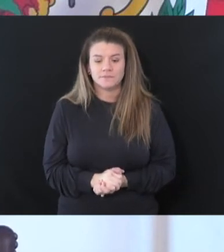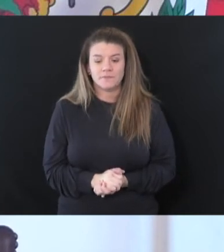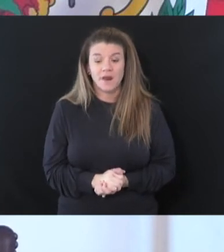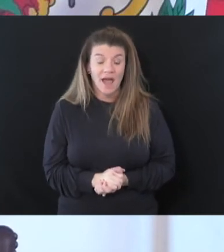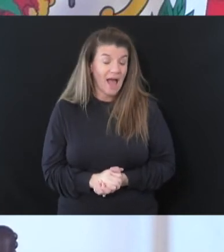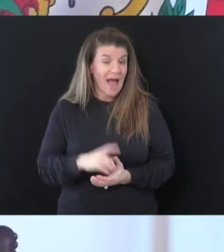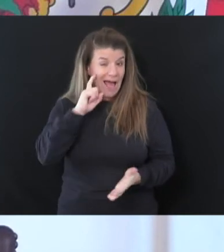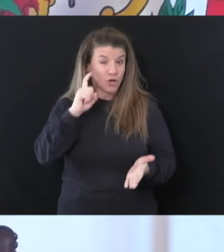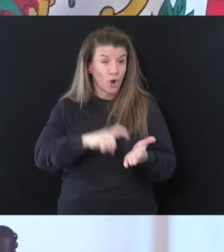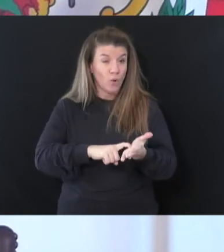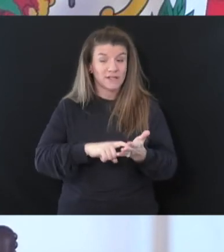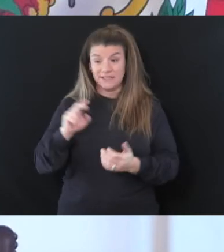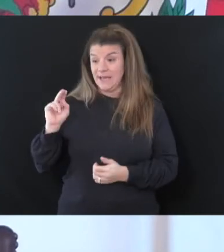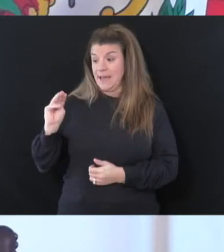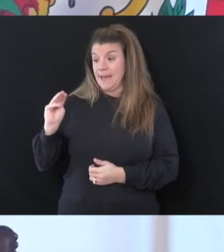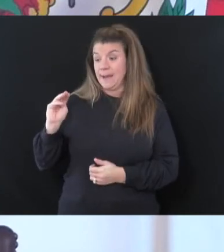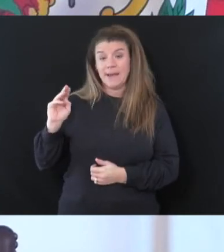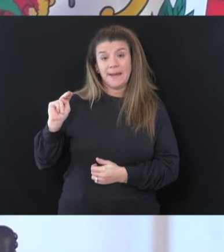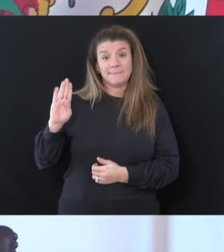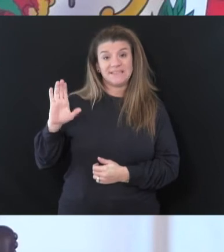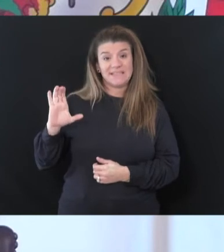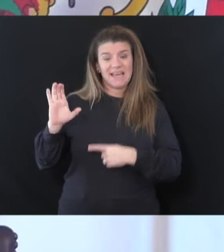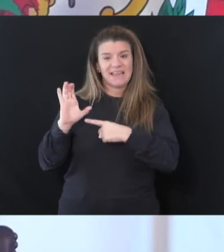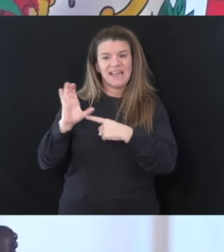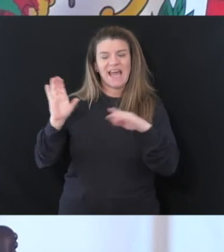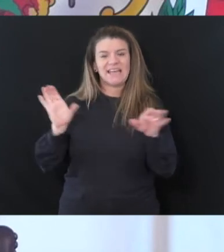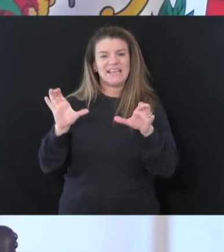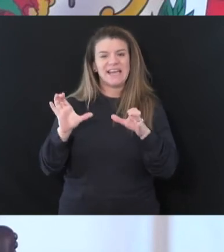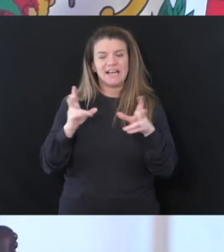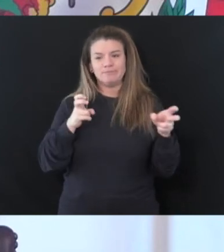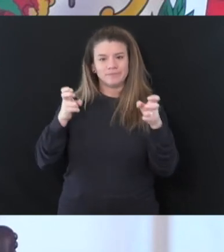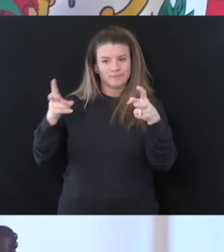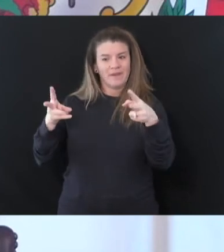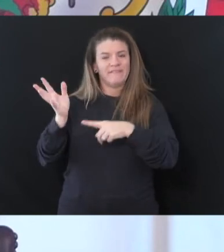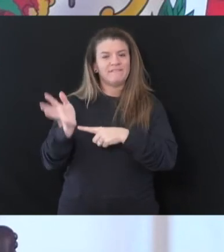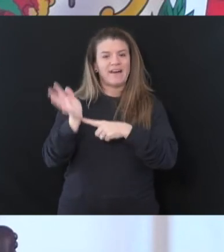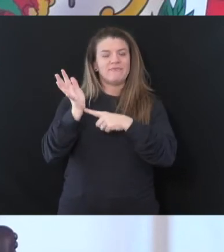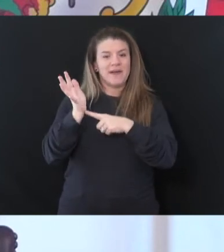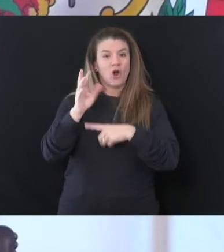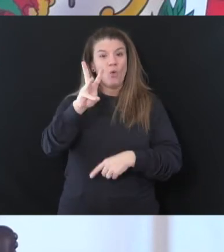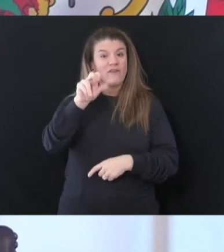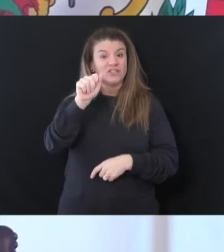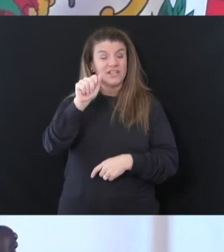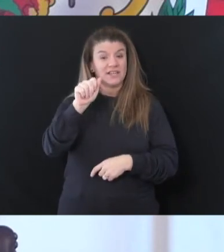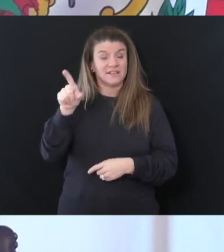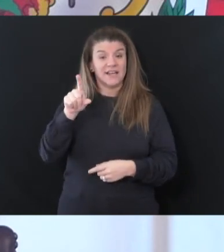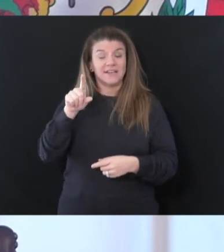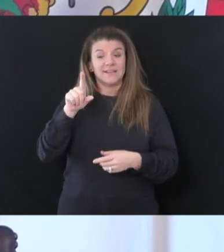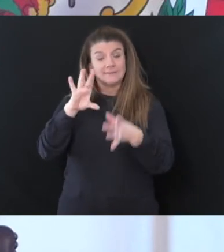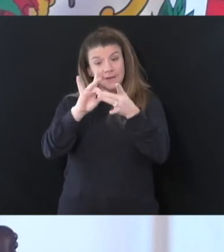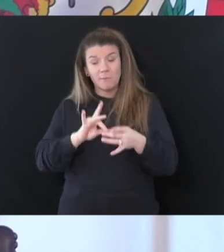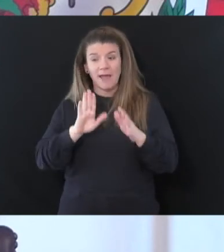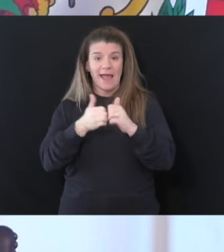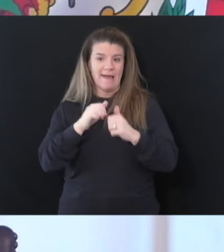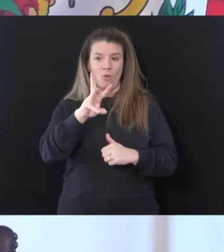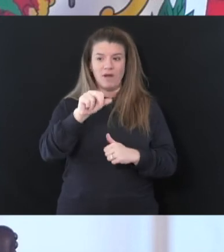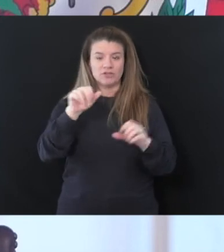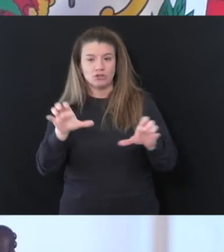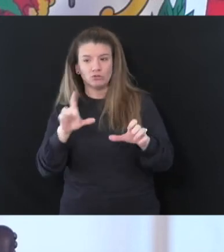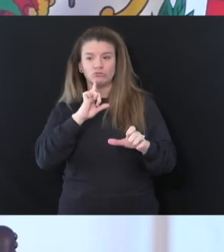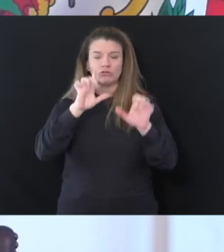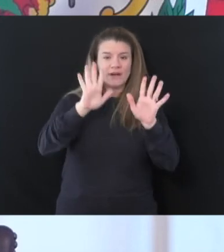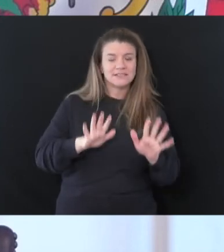long ago, NBC did a little piece. It was about 5 minutes on West Virginia and how West Virginia was doing. It was really